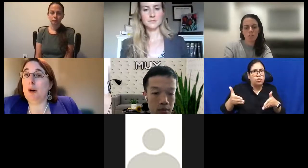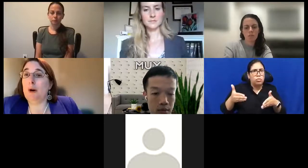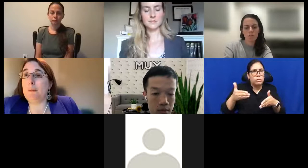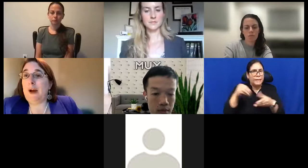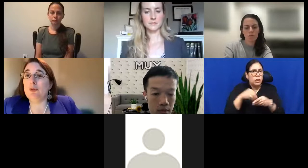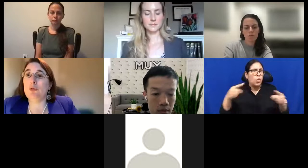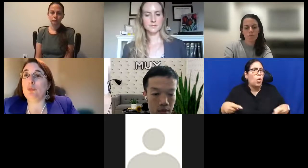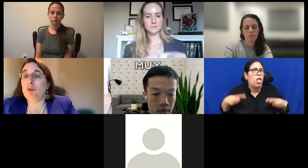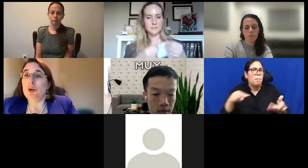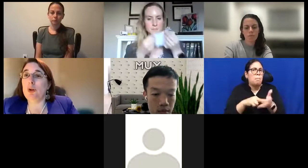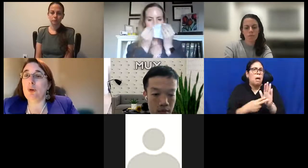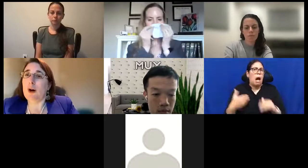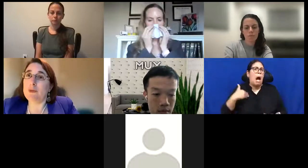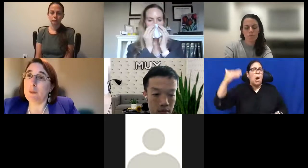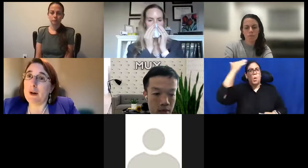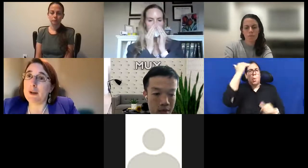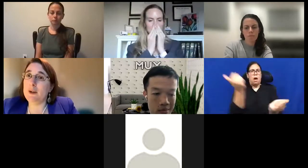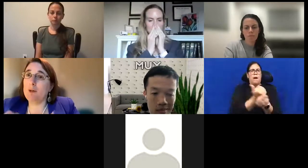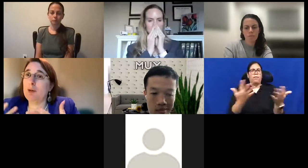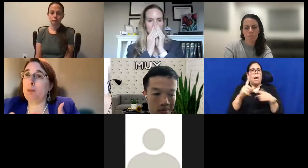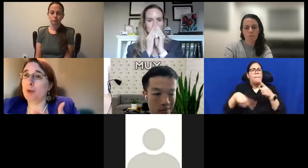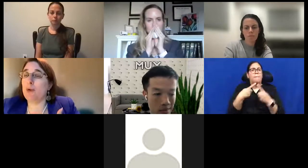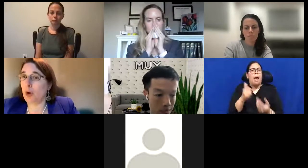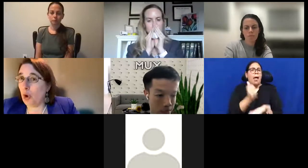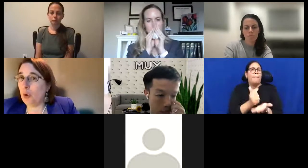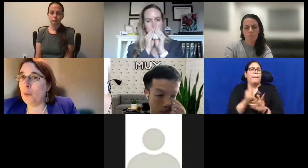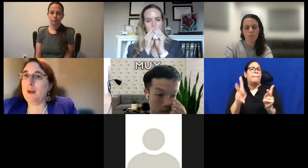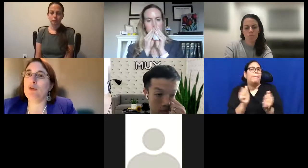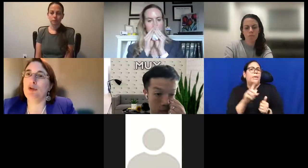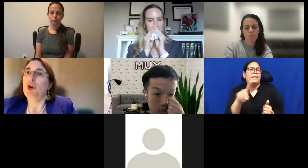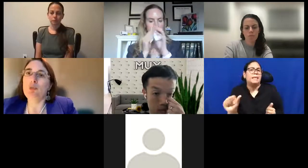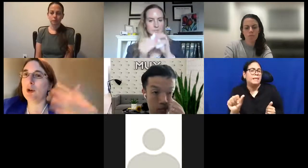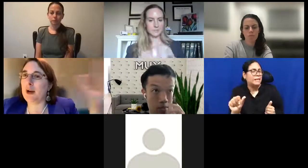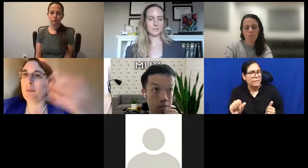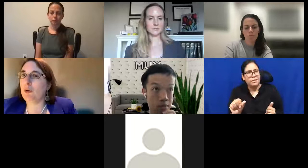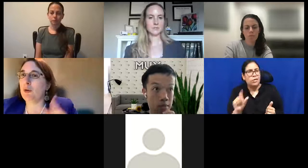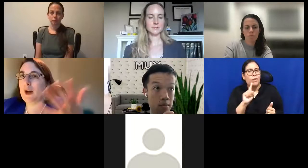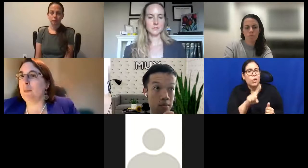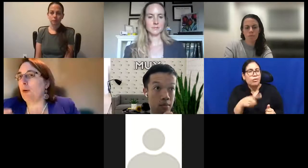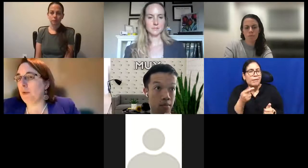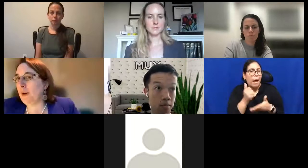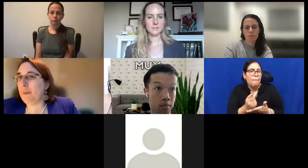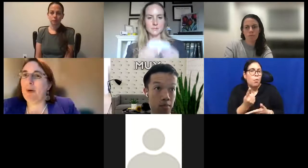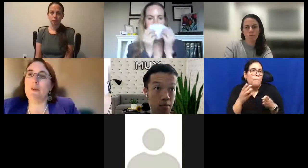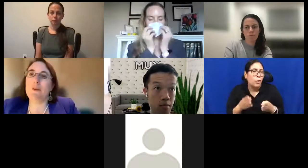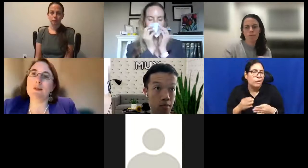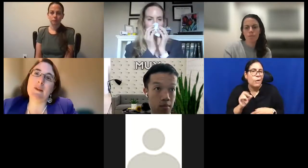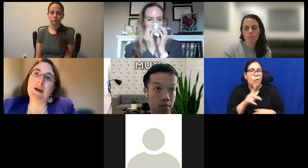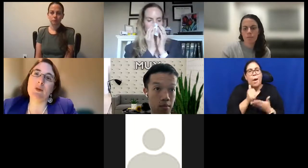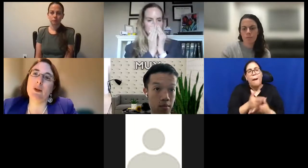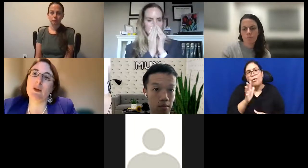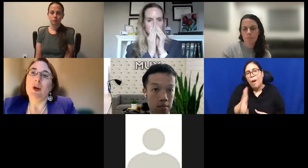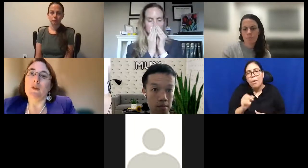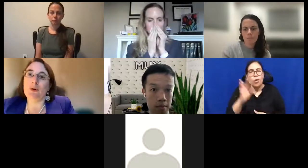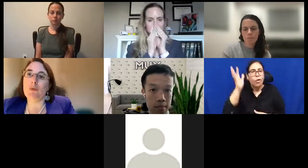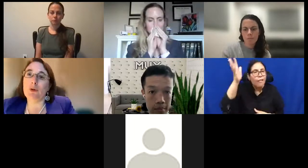knew how to, you know, help somebody, you know, look for a home, and that just really help their grandma or their grandpa, things like that.